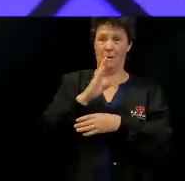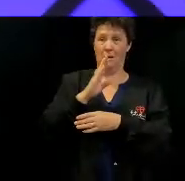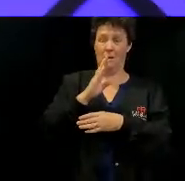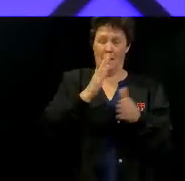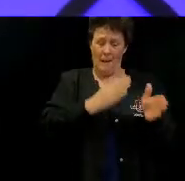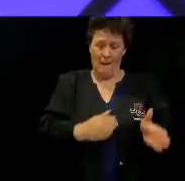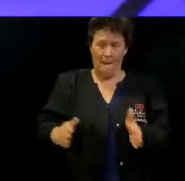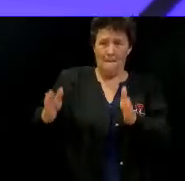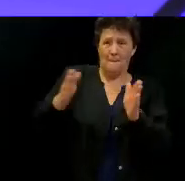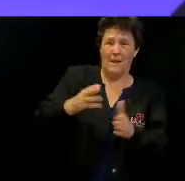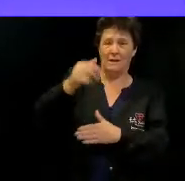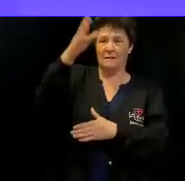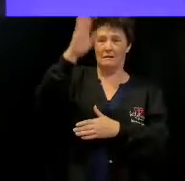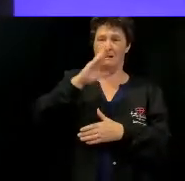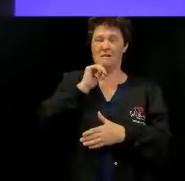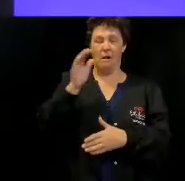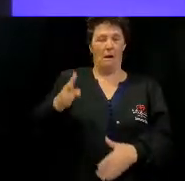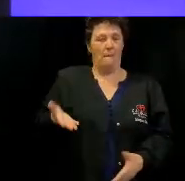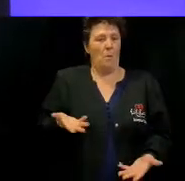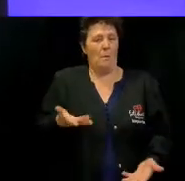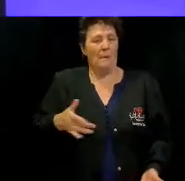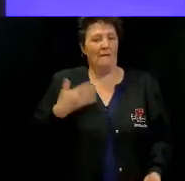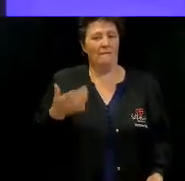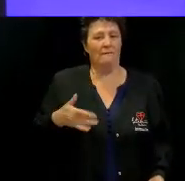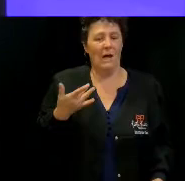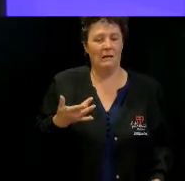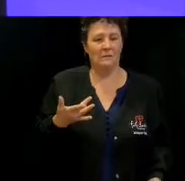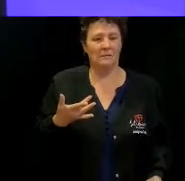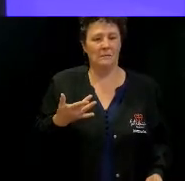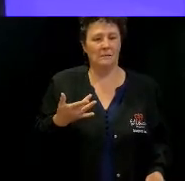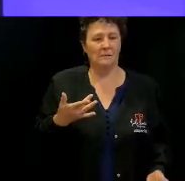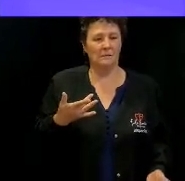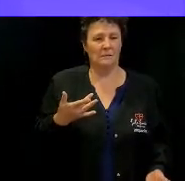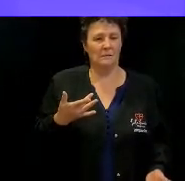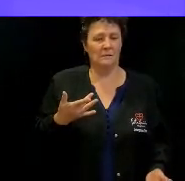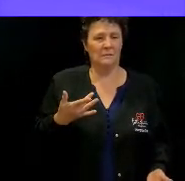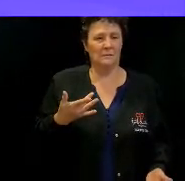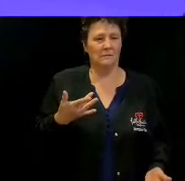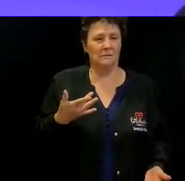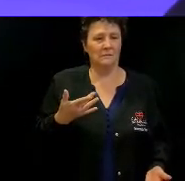God and not what my feelings say and not by what my emotions say.